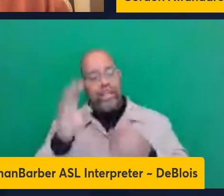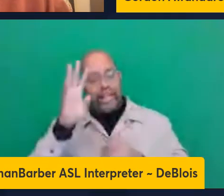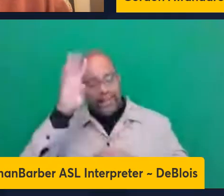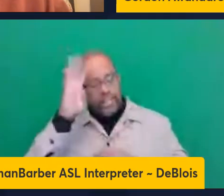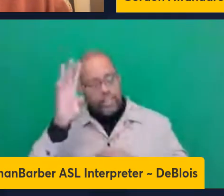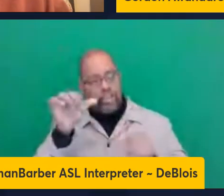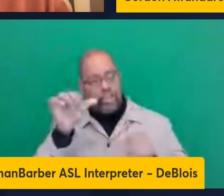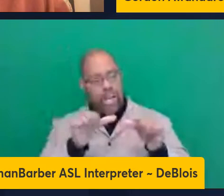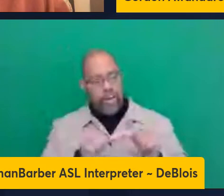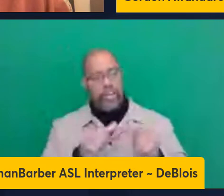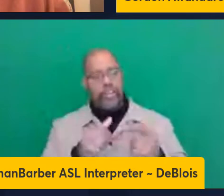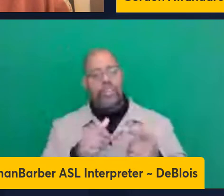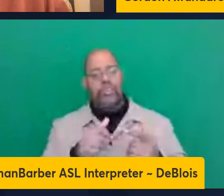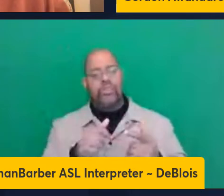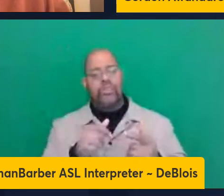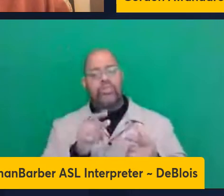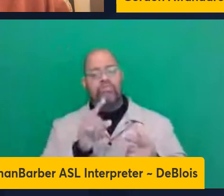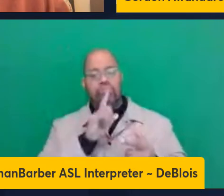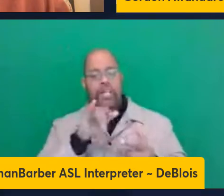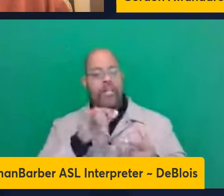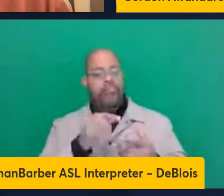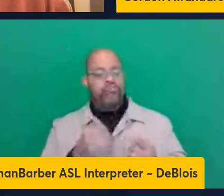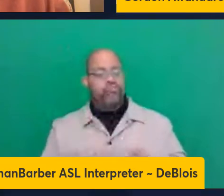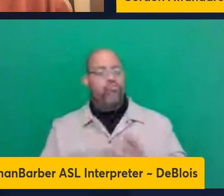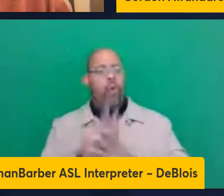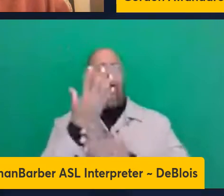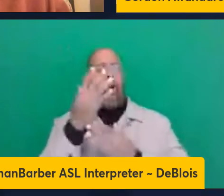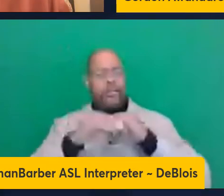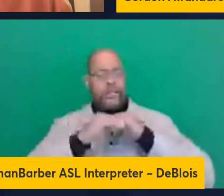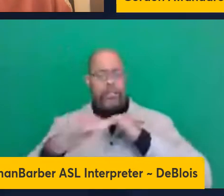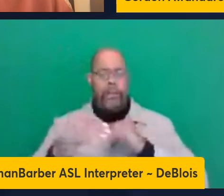be vibrant and sustainable.